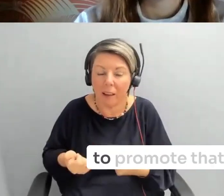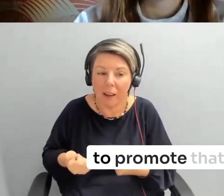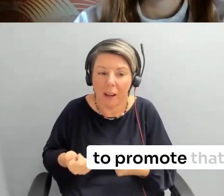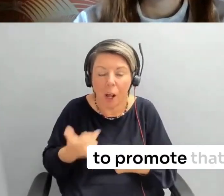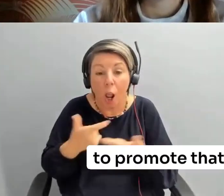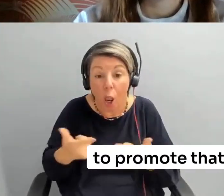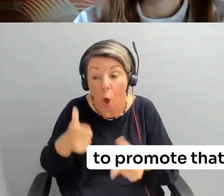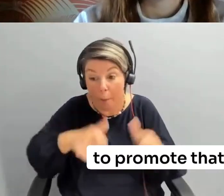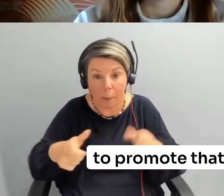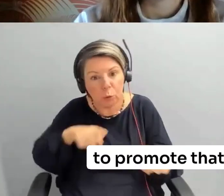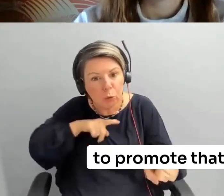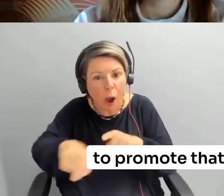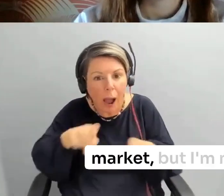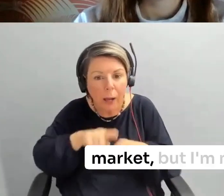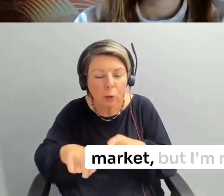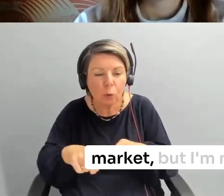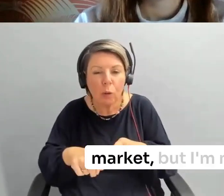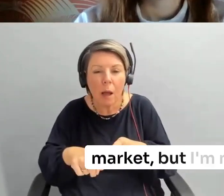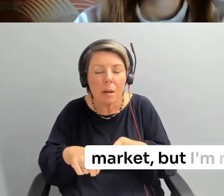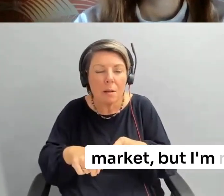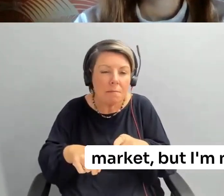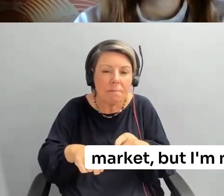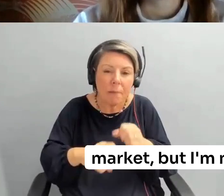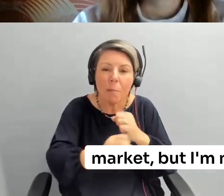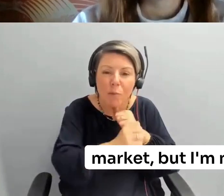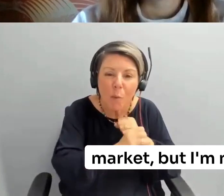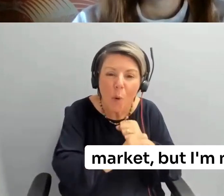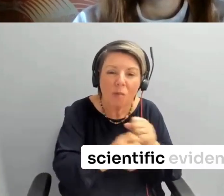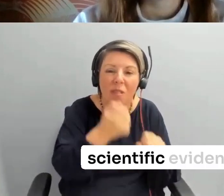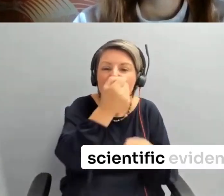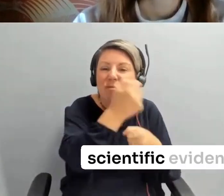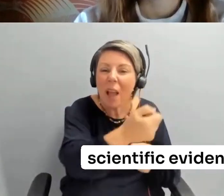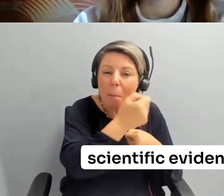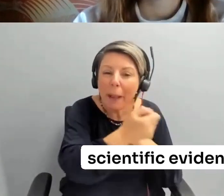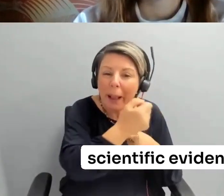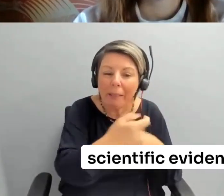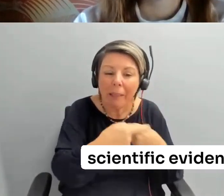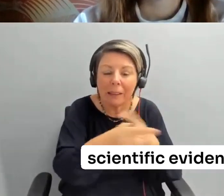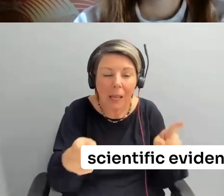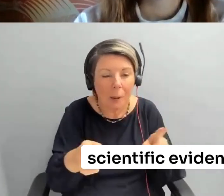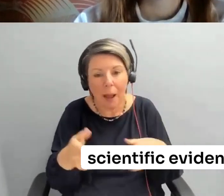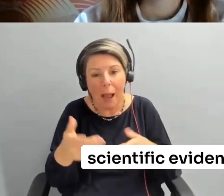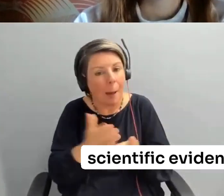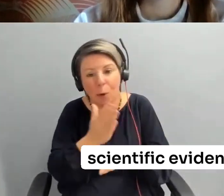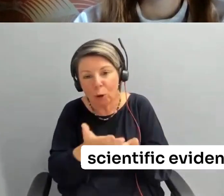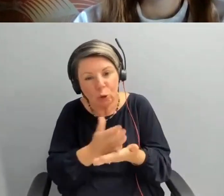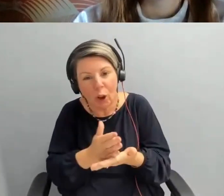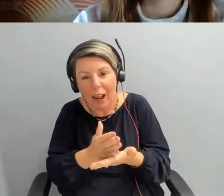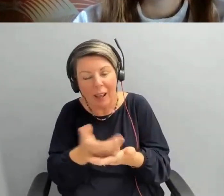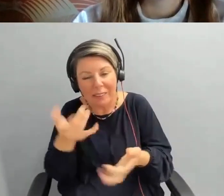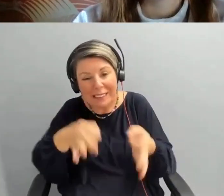people trying to promote that because that's a massive market, but I'm not sure that there's much scientific evidence behind that